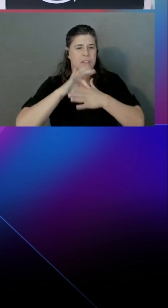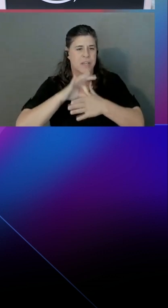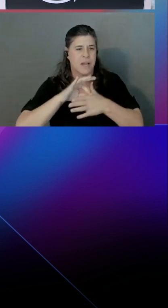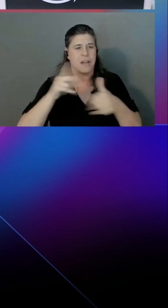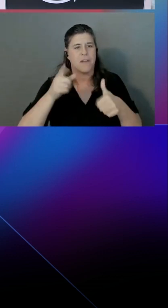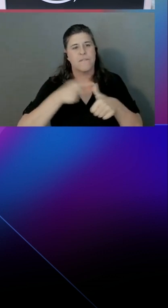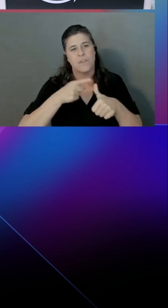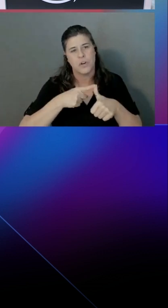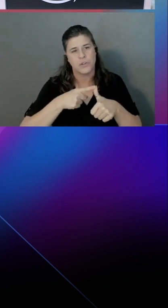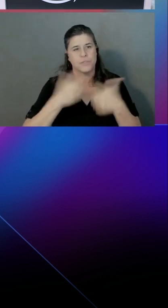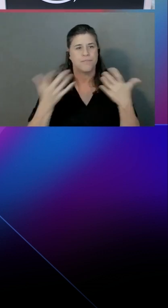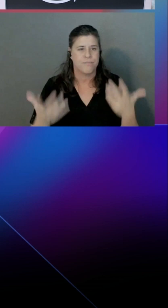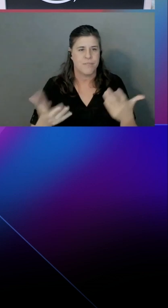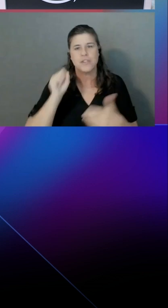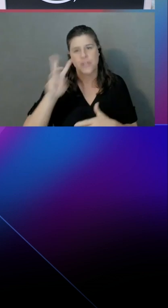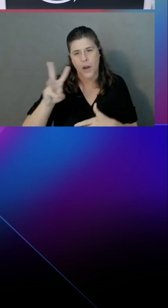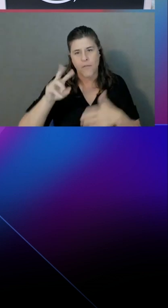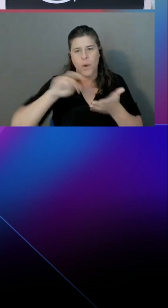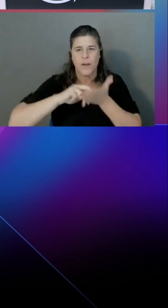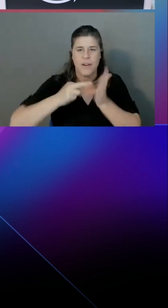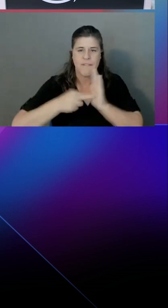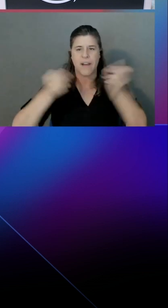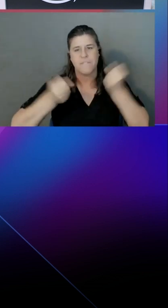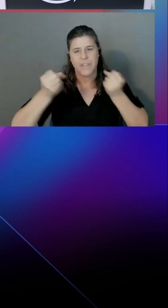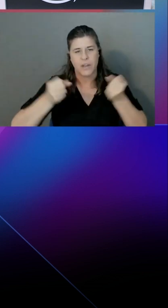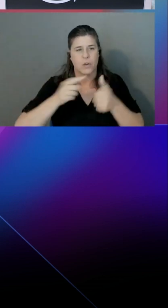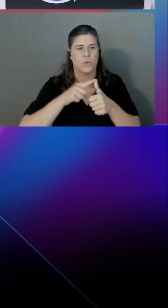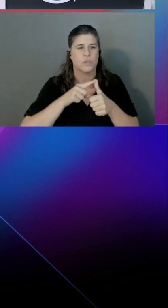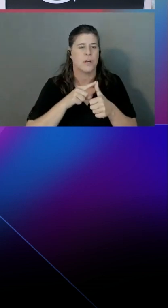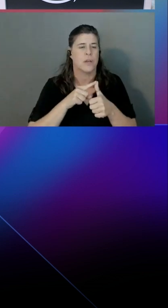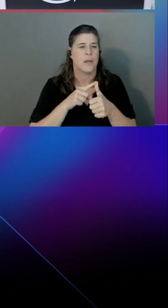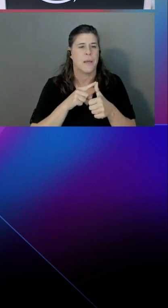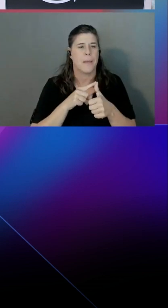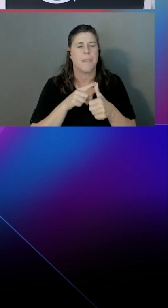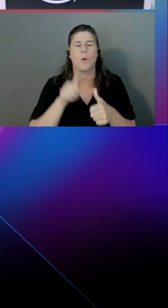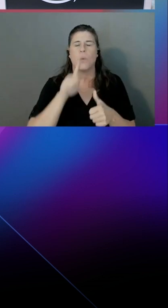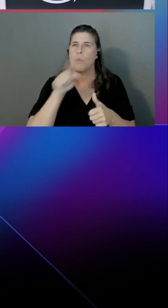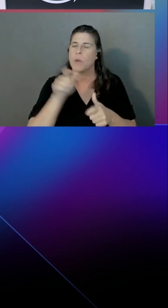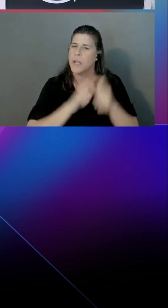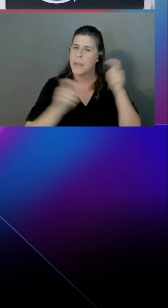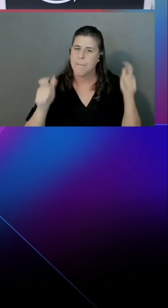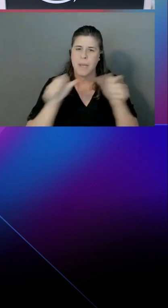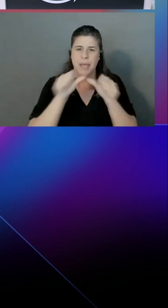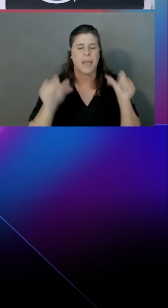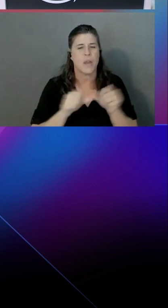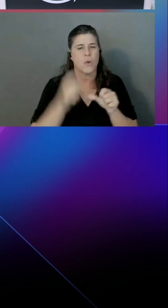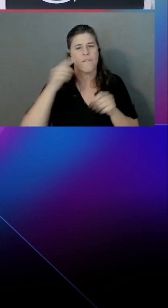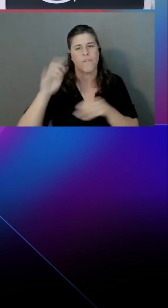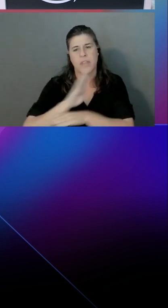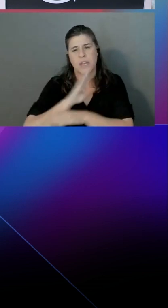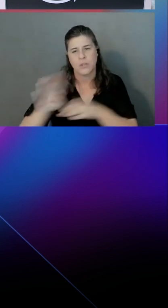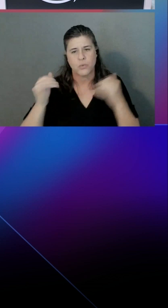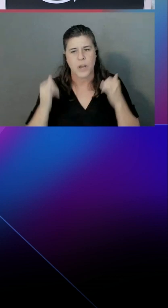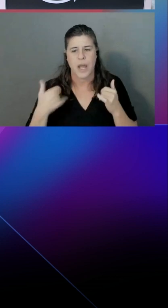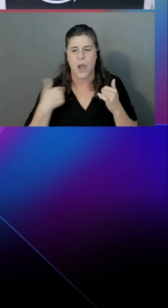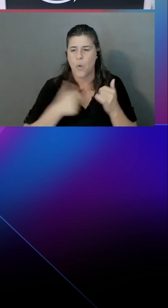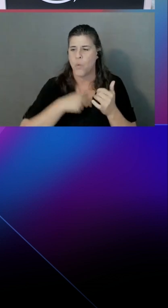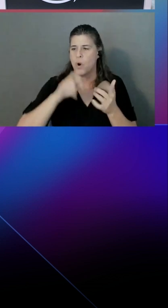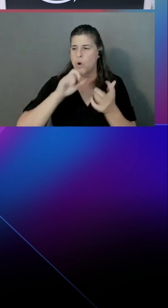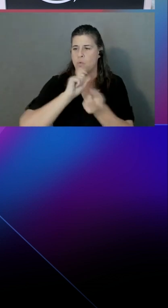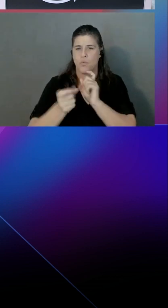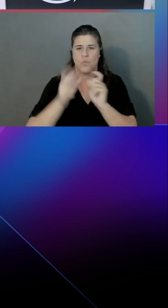the software-defined vehicle space. Really big area for the industry right now. We're redefining how we